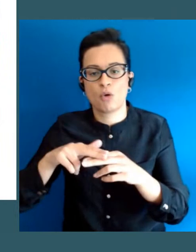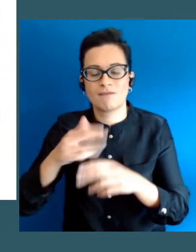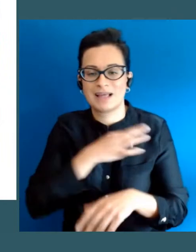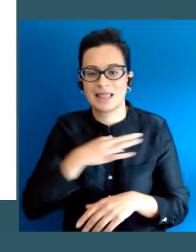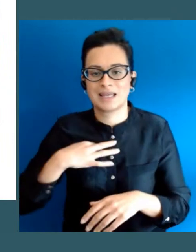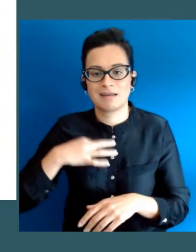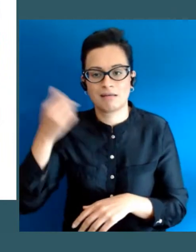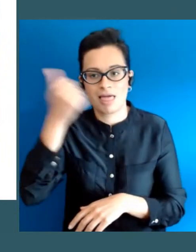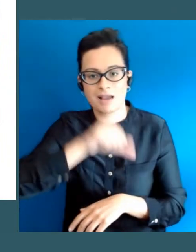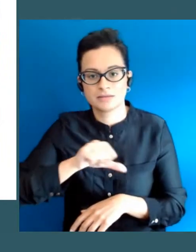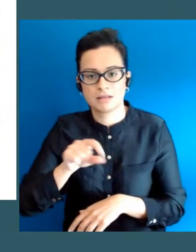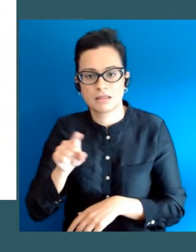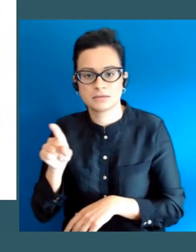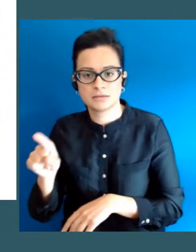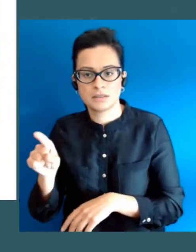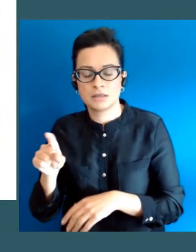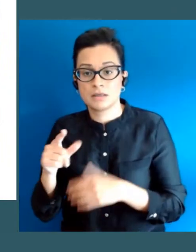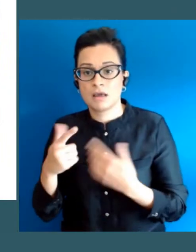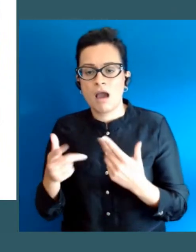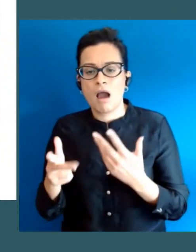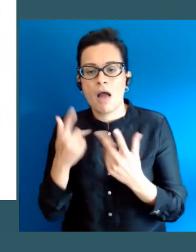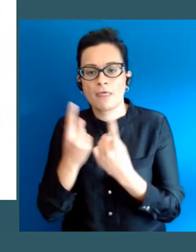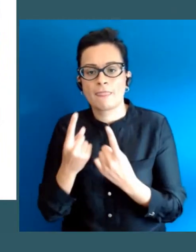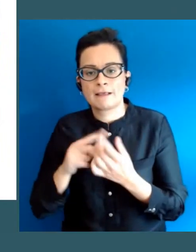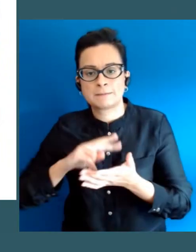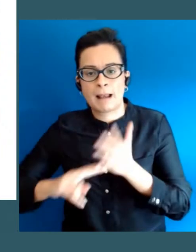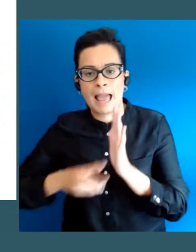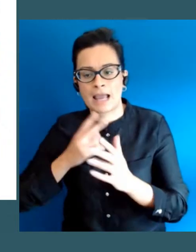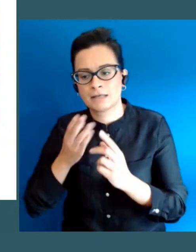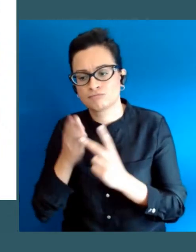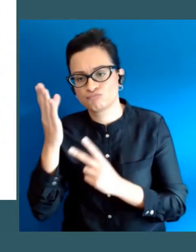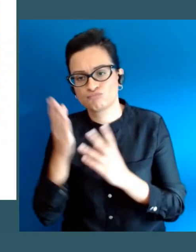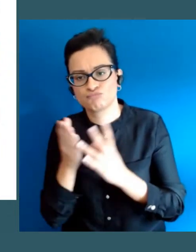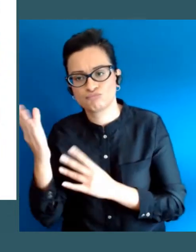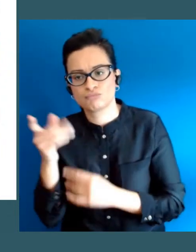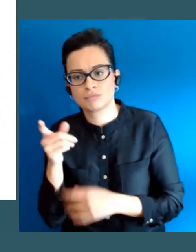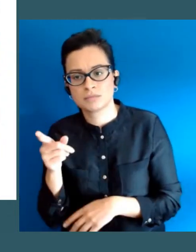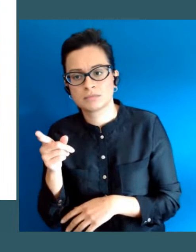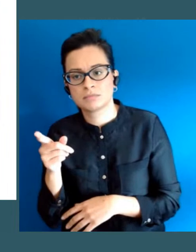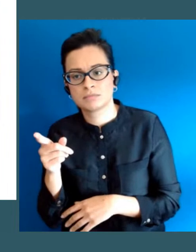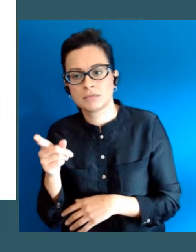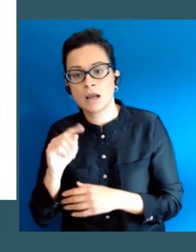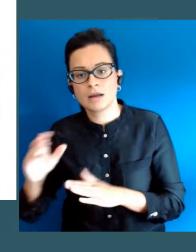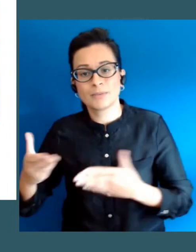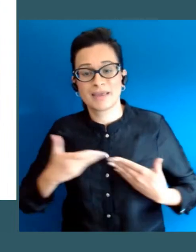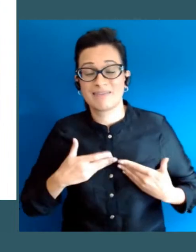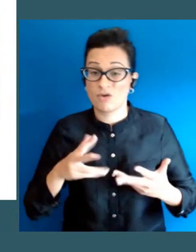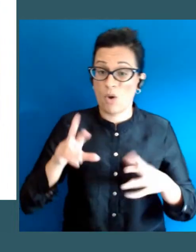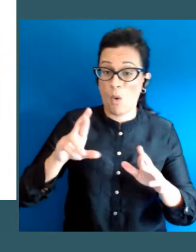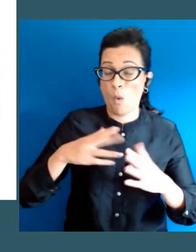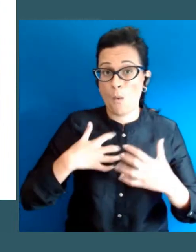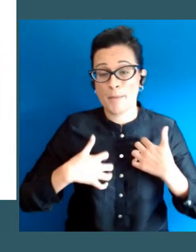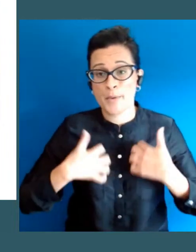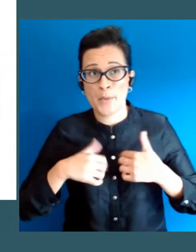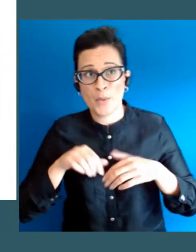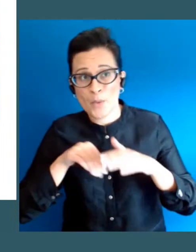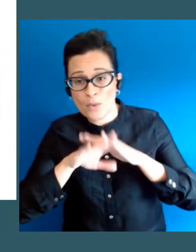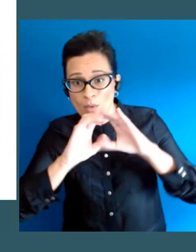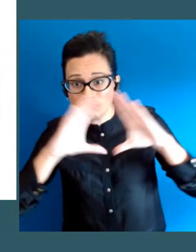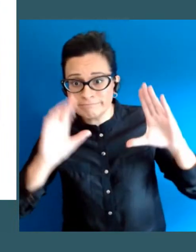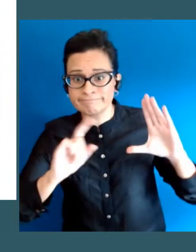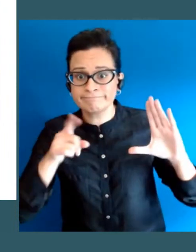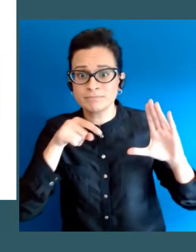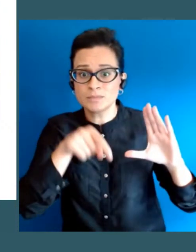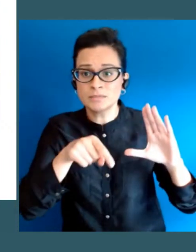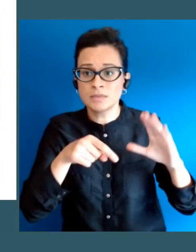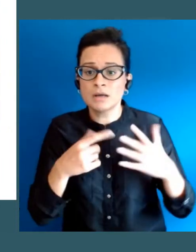things in the pipelines as well. So that provides our hope, if you like, on the horizon. And how are they doing that? Well,